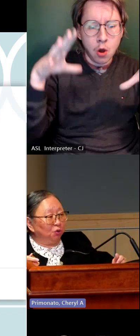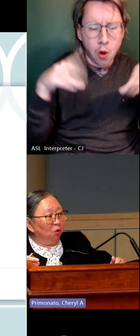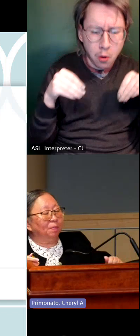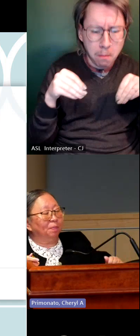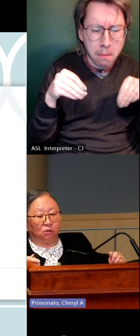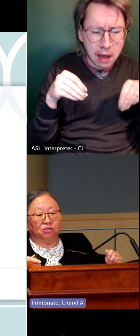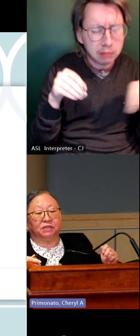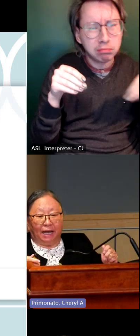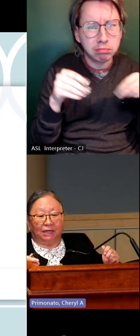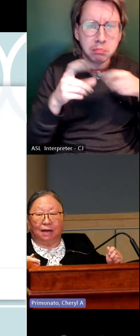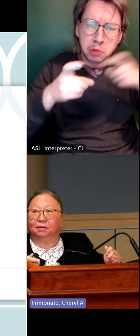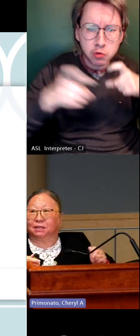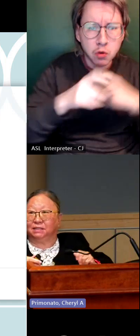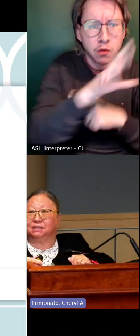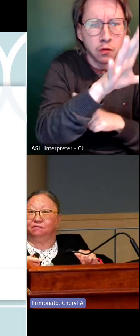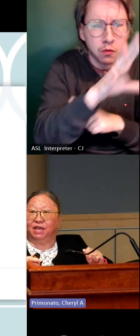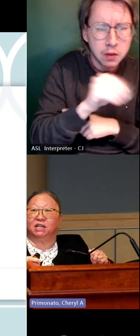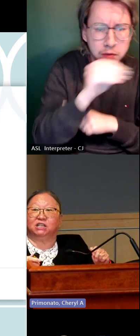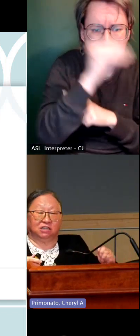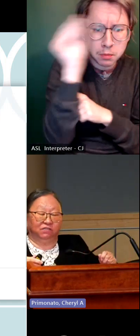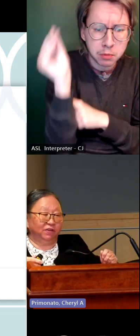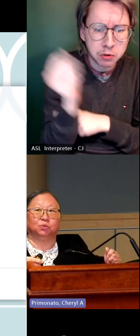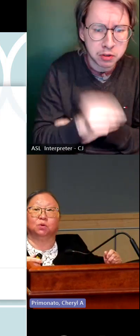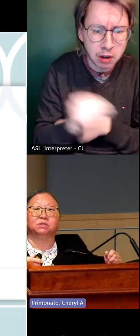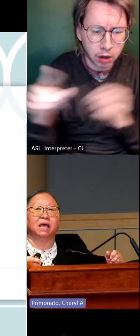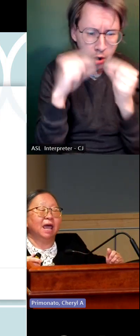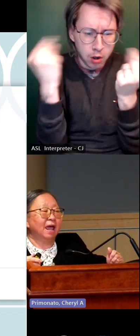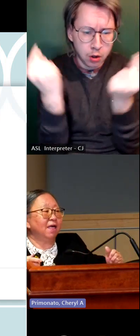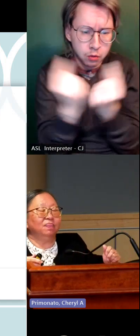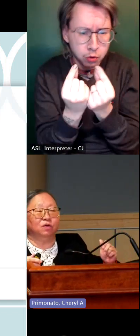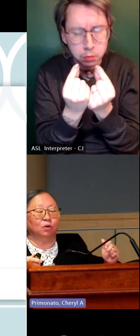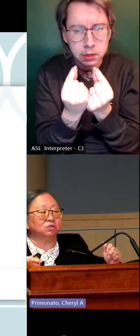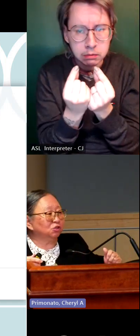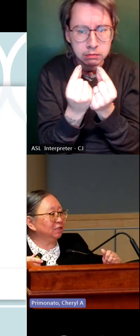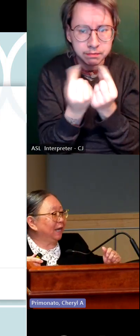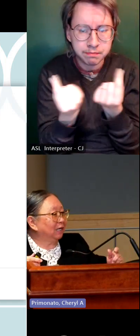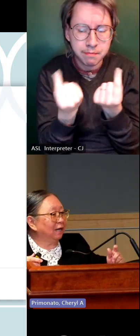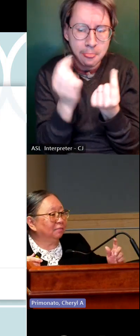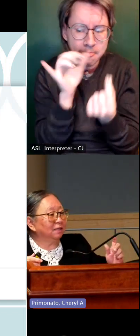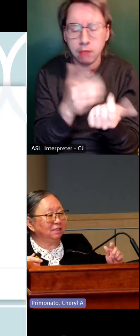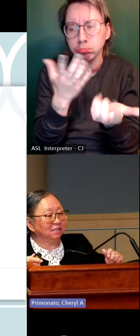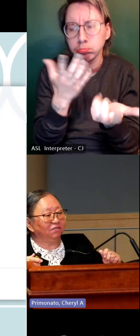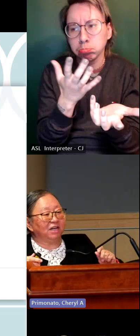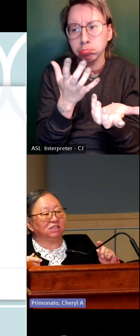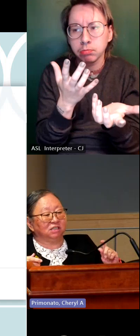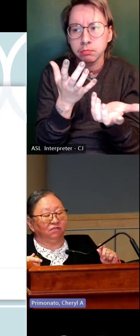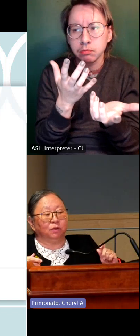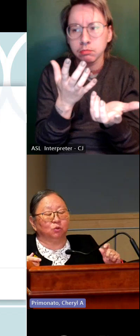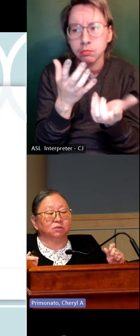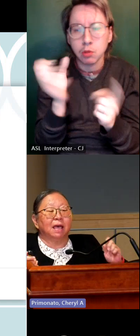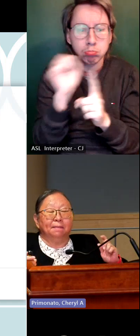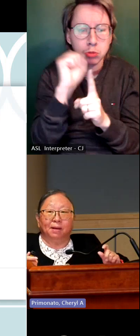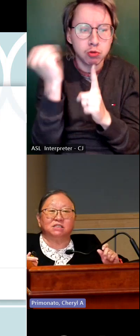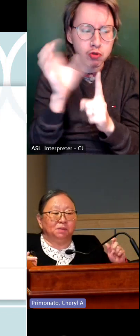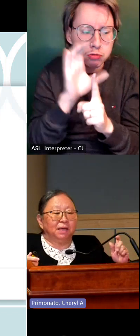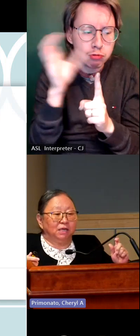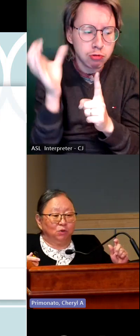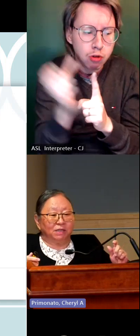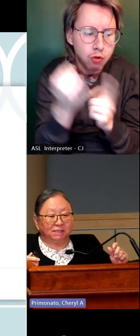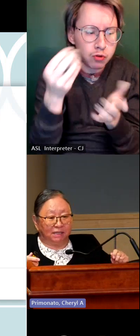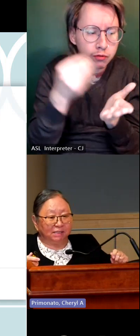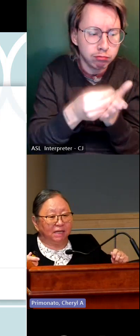and controlled by socially and economically disadvantaged individuals. And those socially and economically disadvantaged individuals